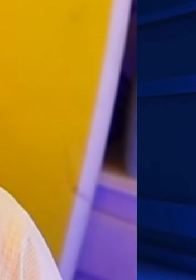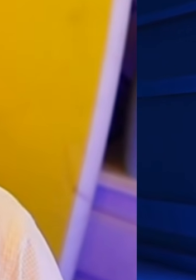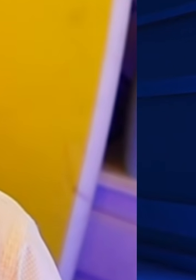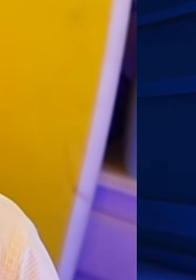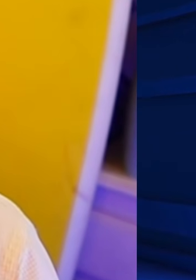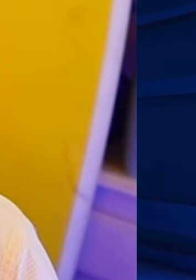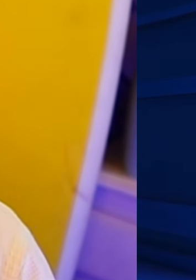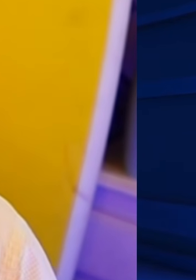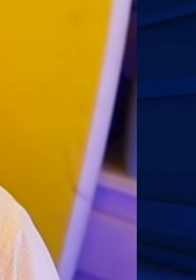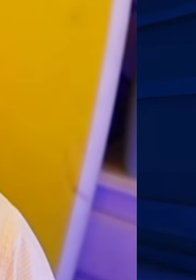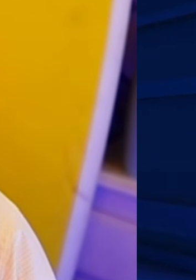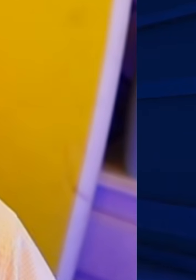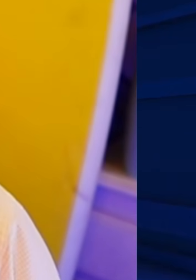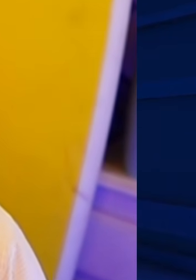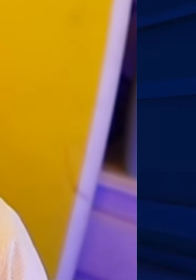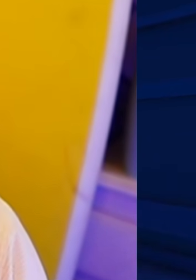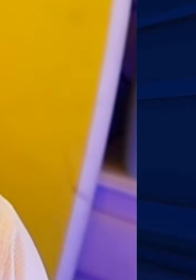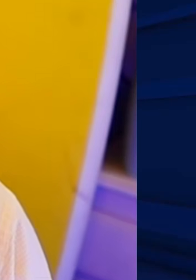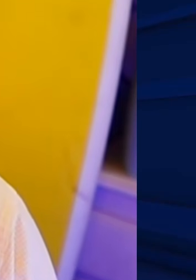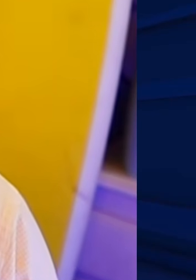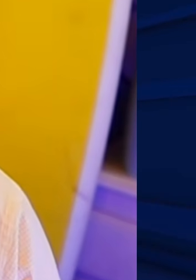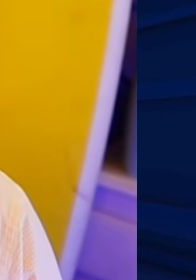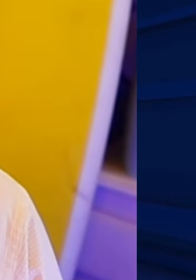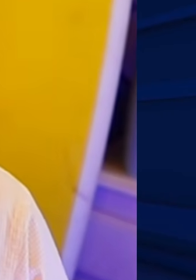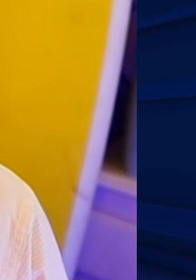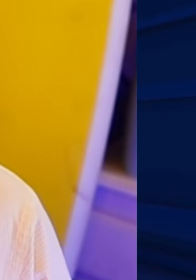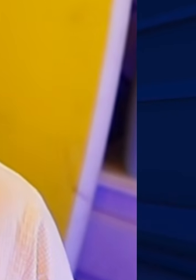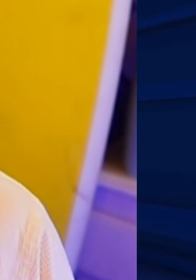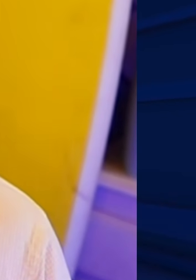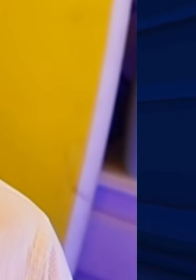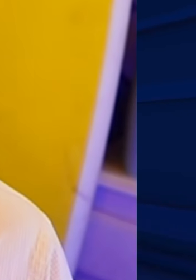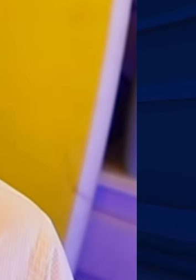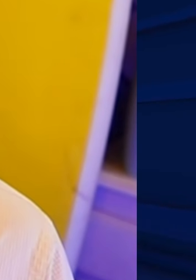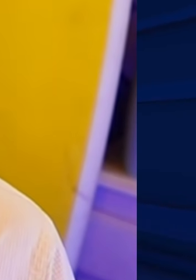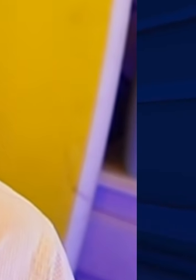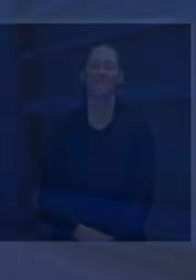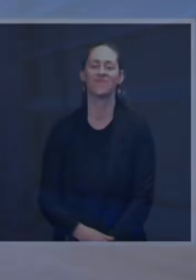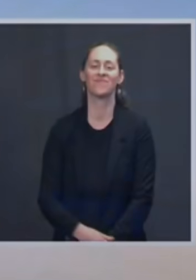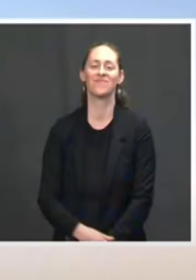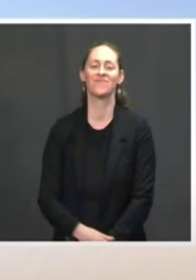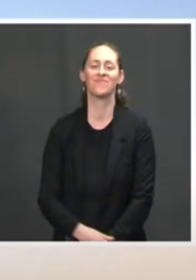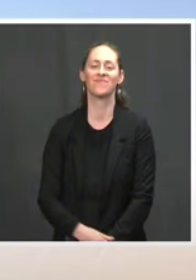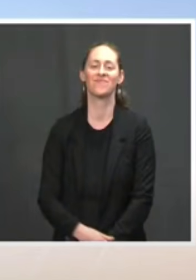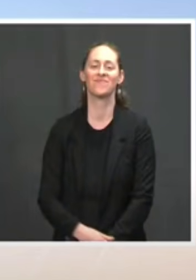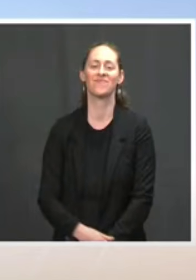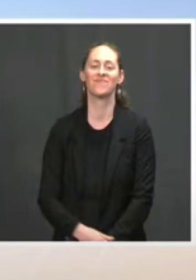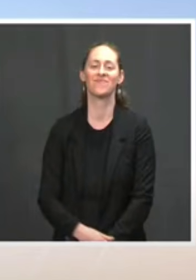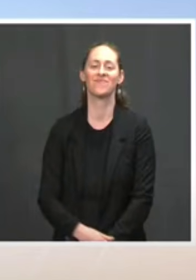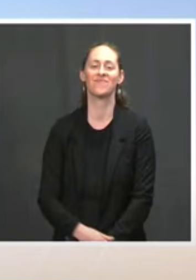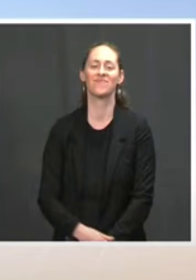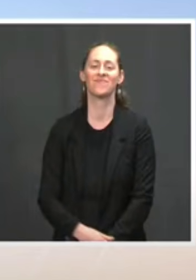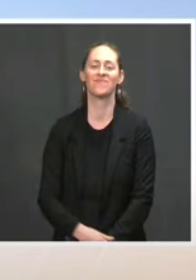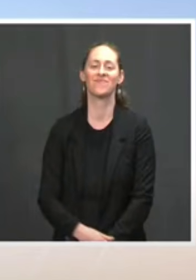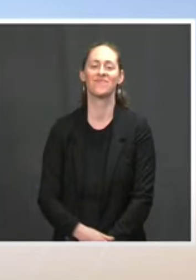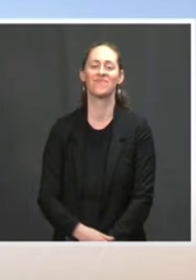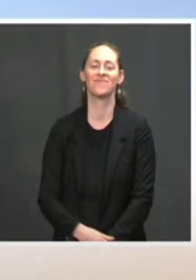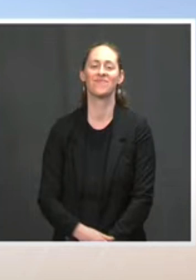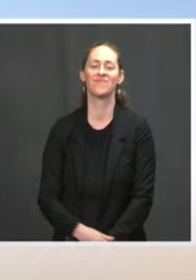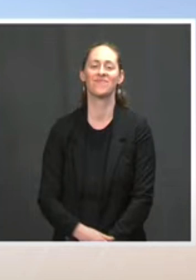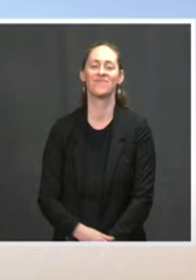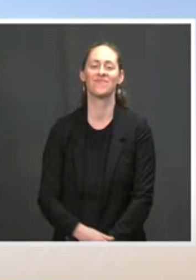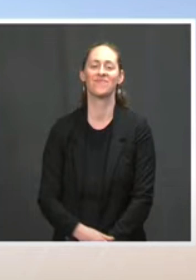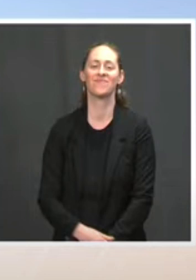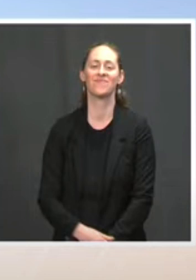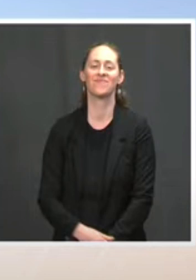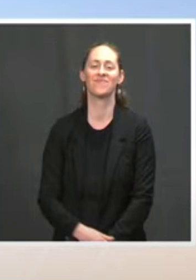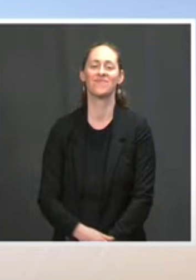Beach. Huntington Beach would be the only people who buy Florida. So let's circle back and hear what the press secretary